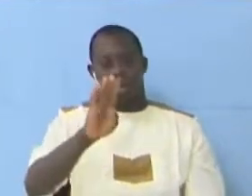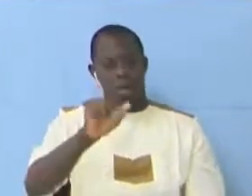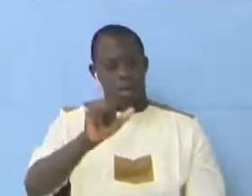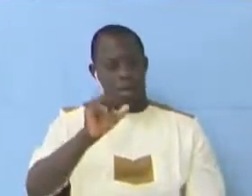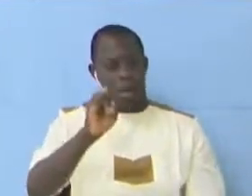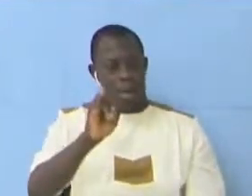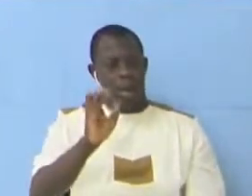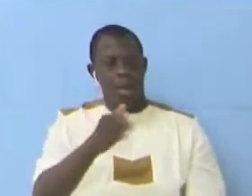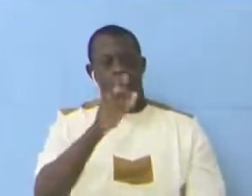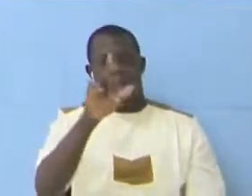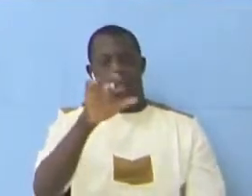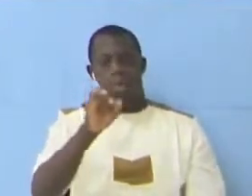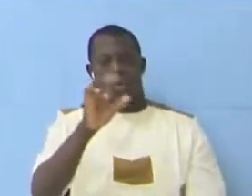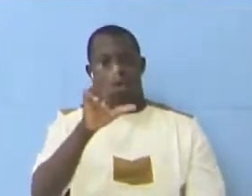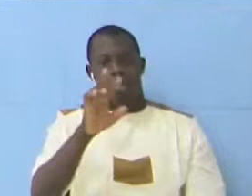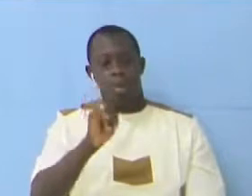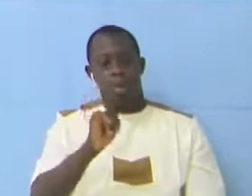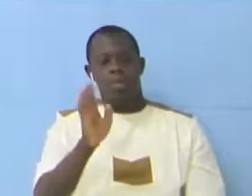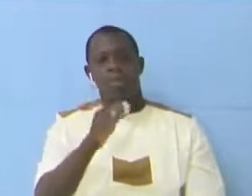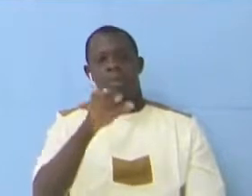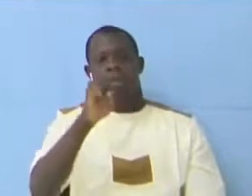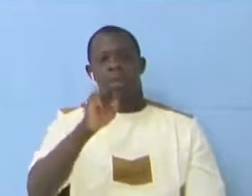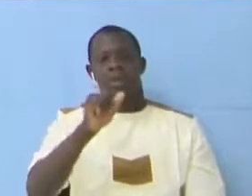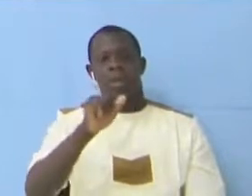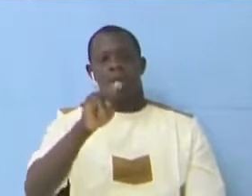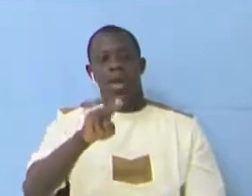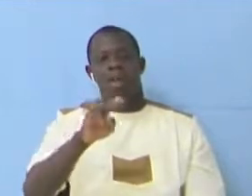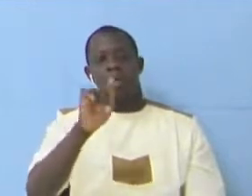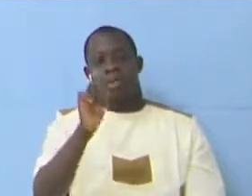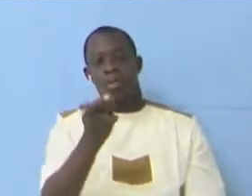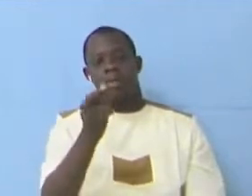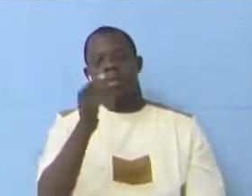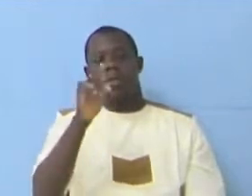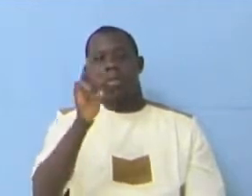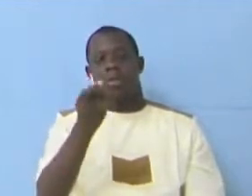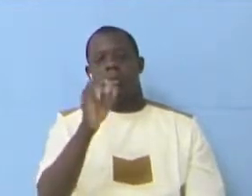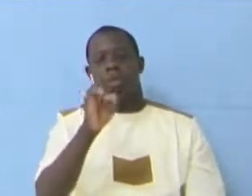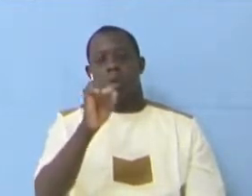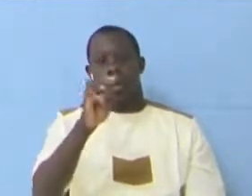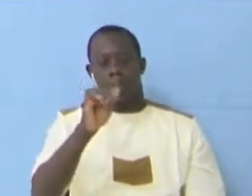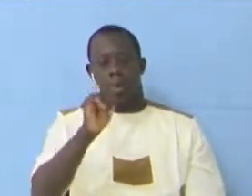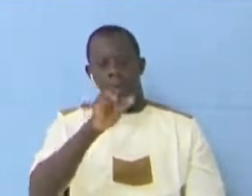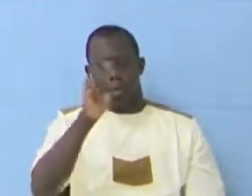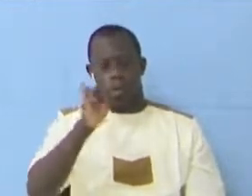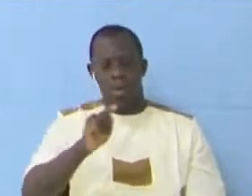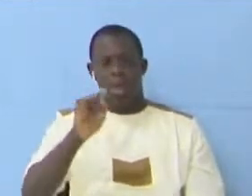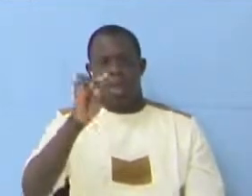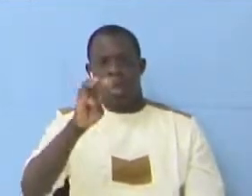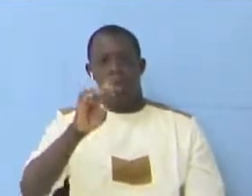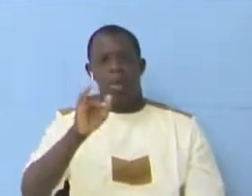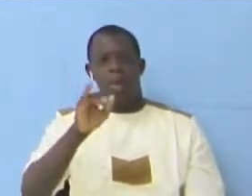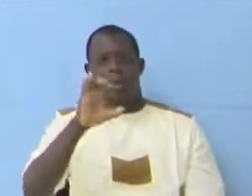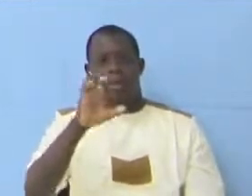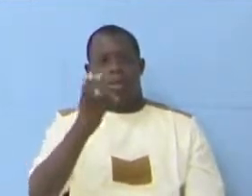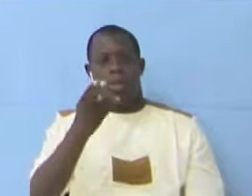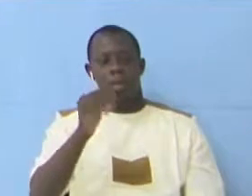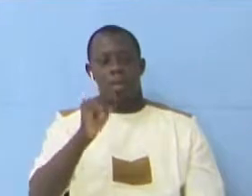Bailo, Sang Gomez, Michael Correa, and this Jallo guy.